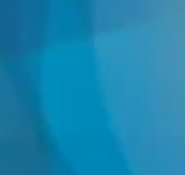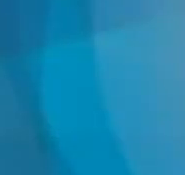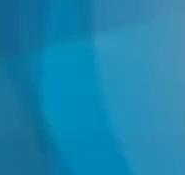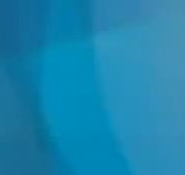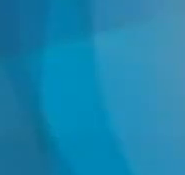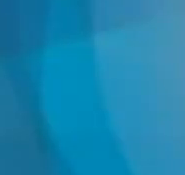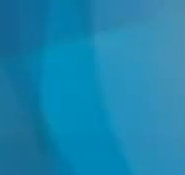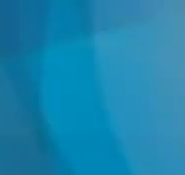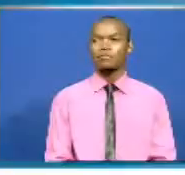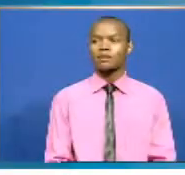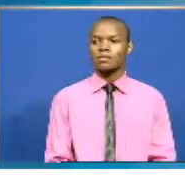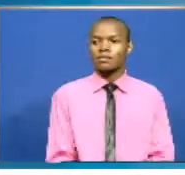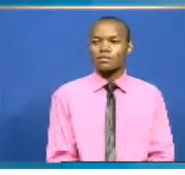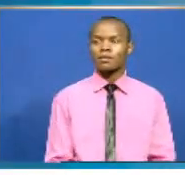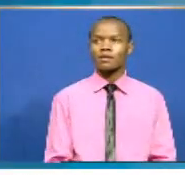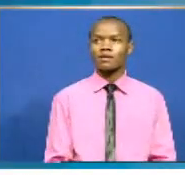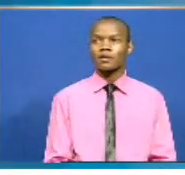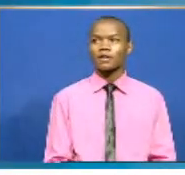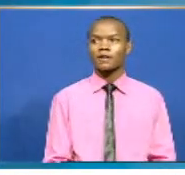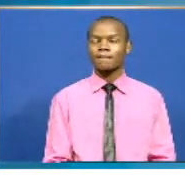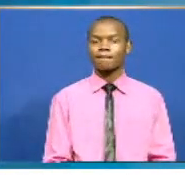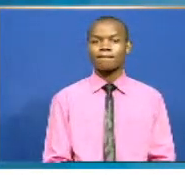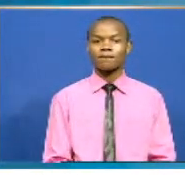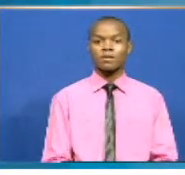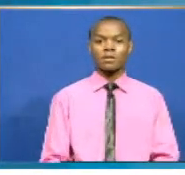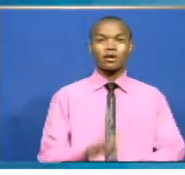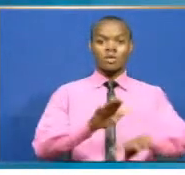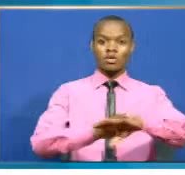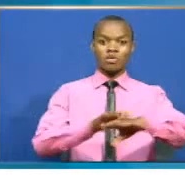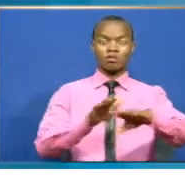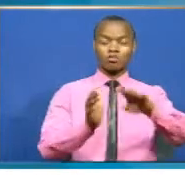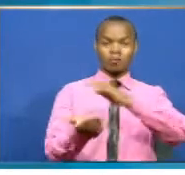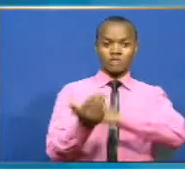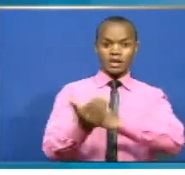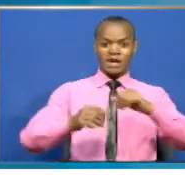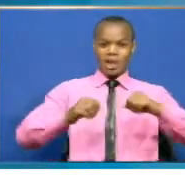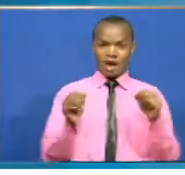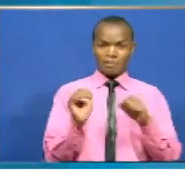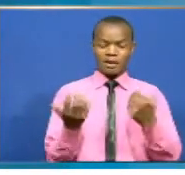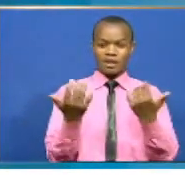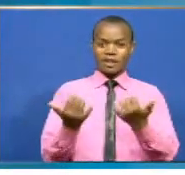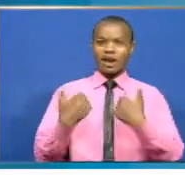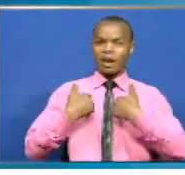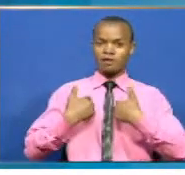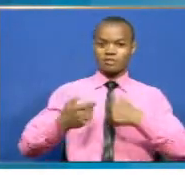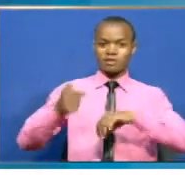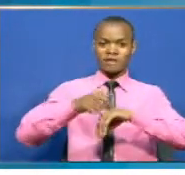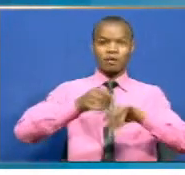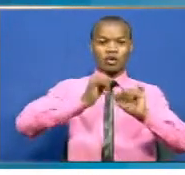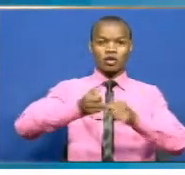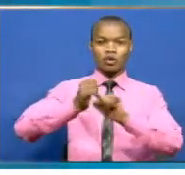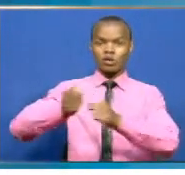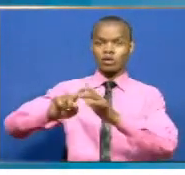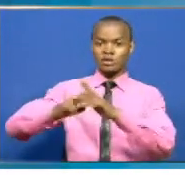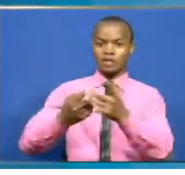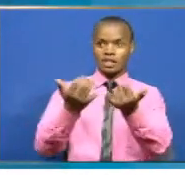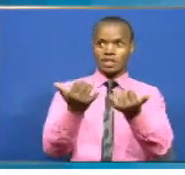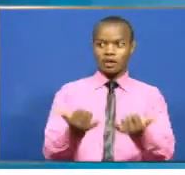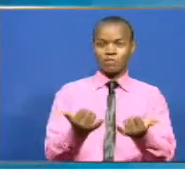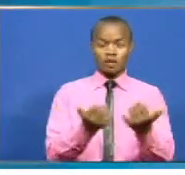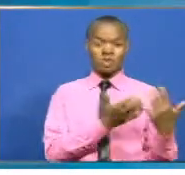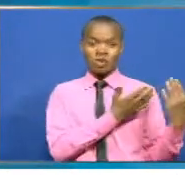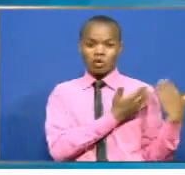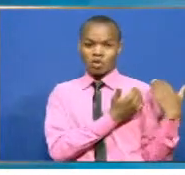Well, good morning to you. We really appreciate you creating time for us. NewsCheck begins right now. Be hopeful.